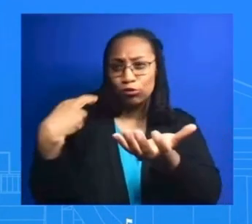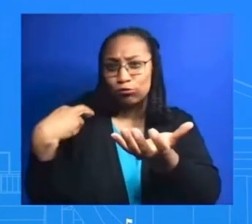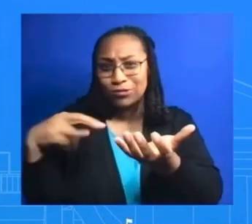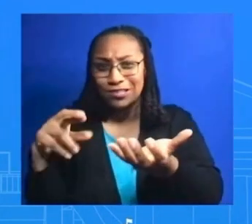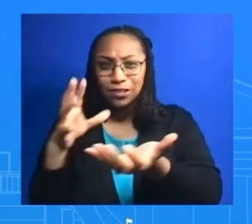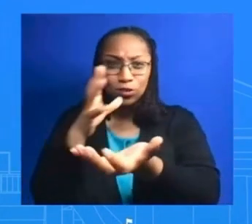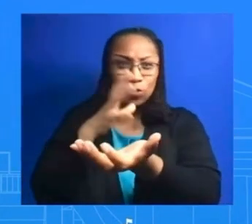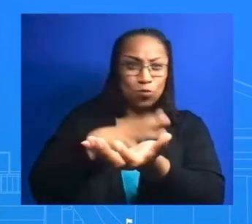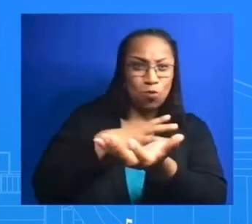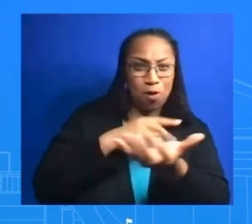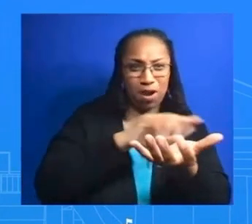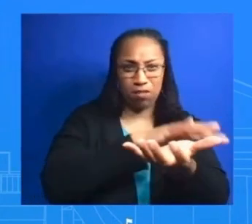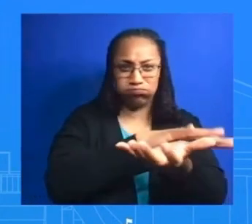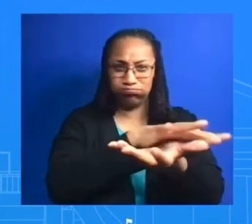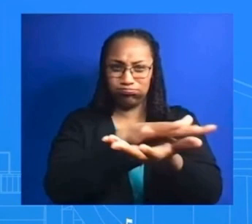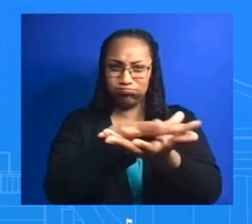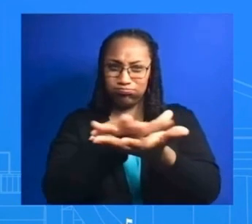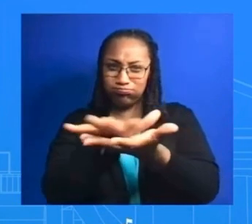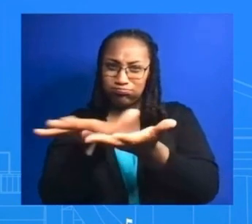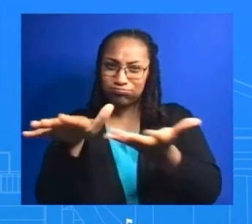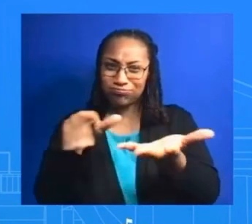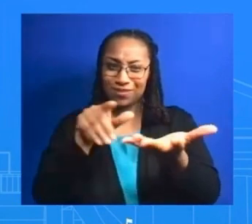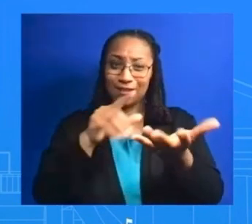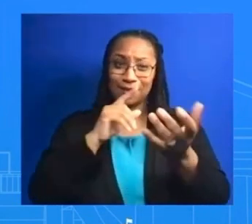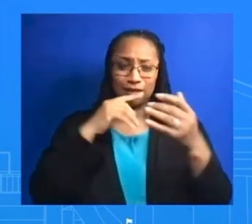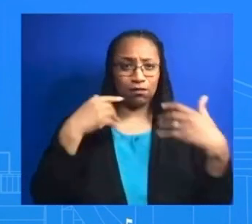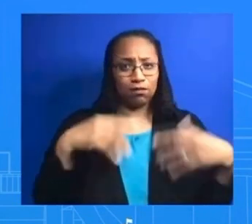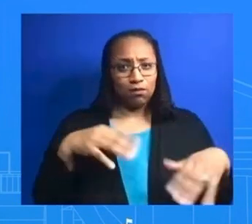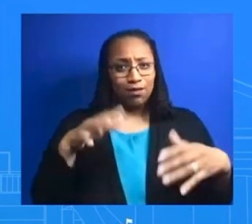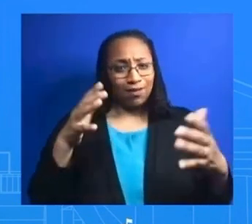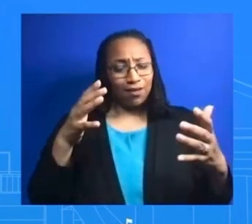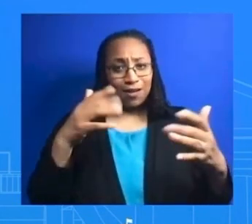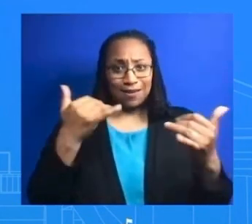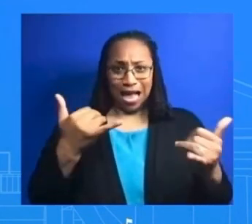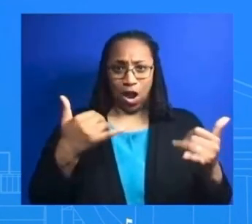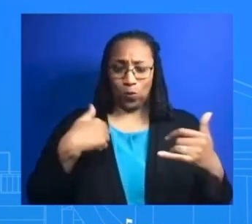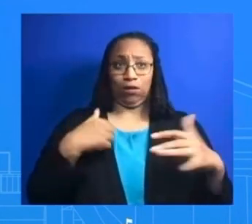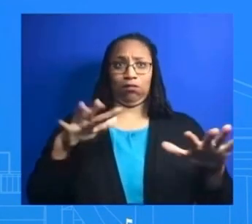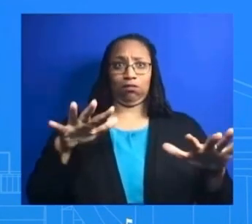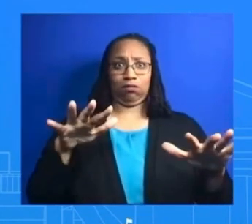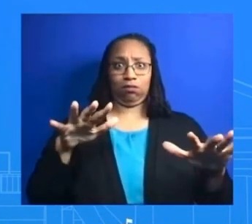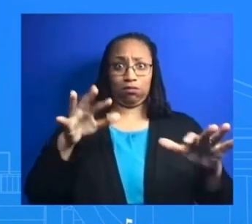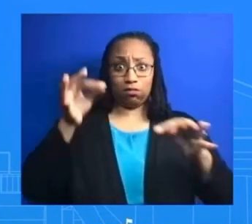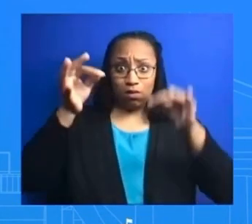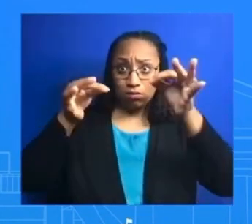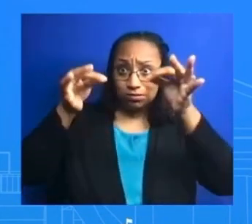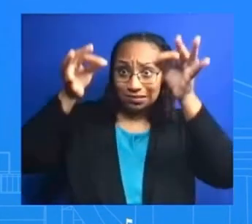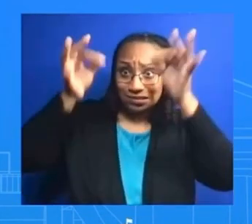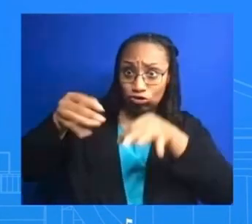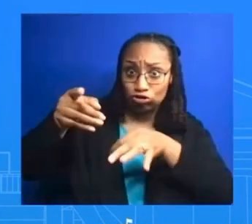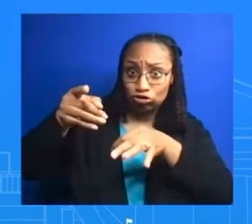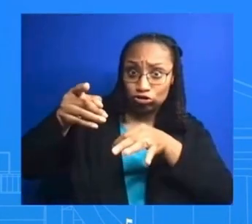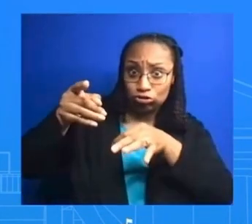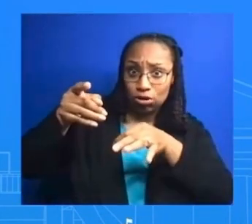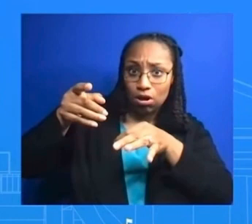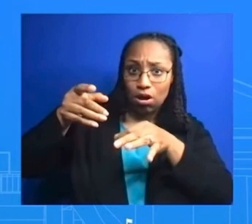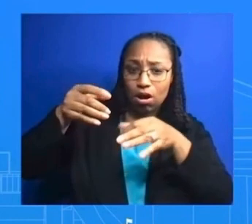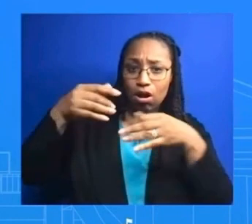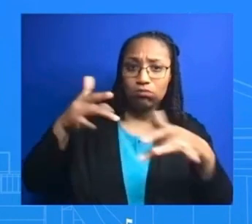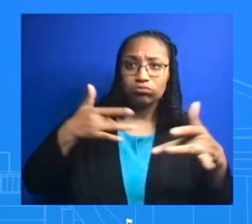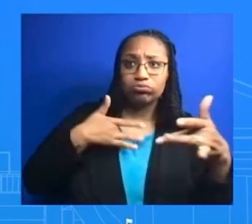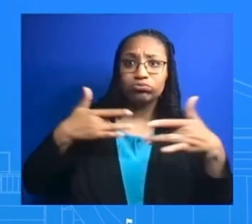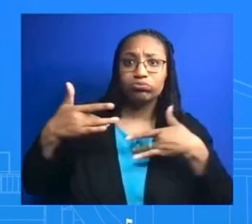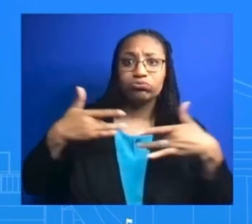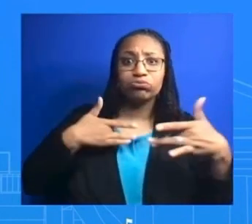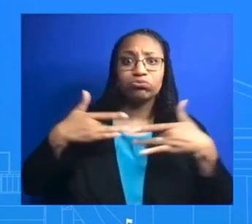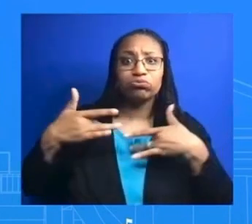today, we are concerned that the decision could invite more discrimination against the LGBTQ plus community. And we know